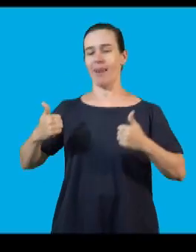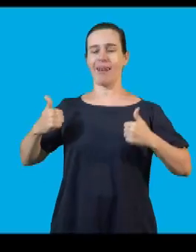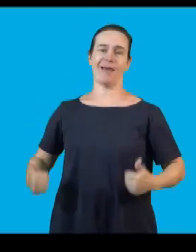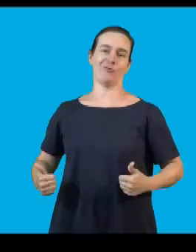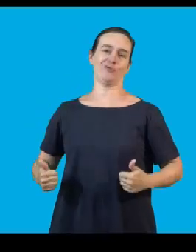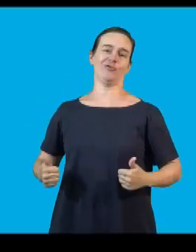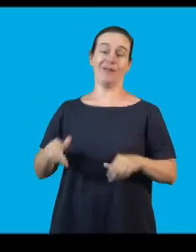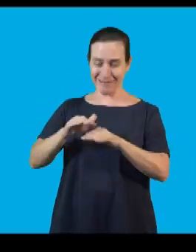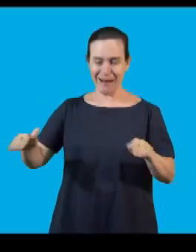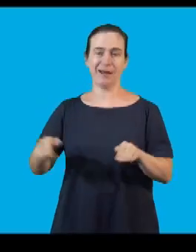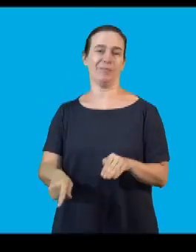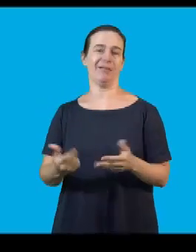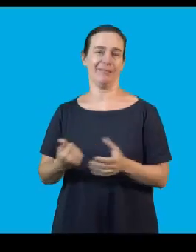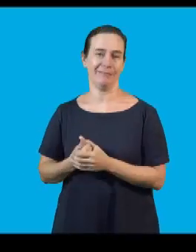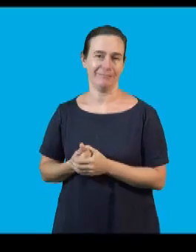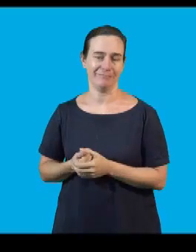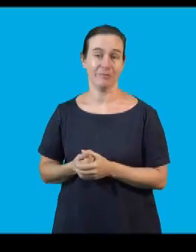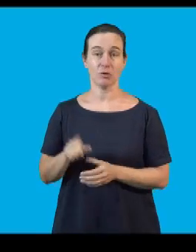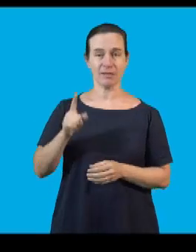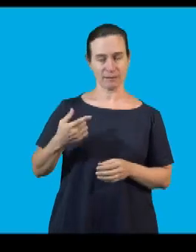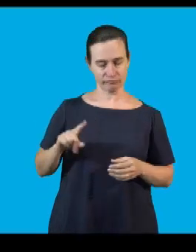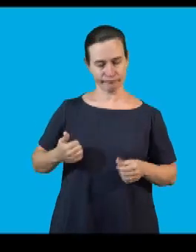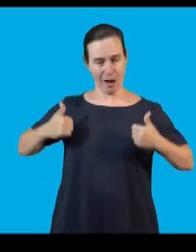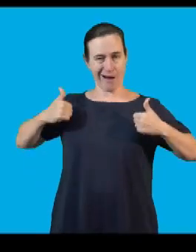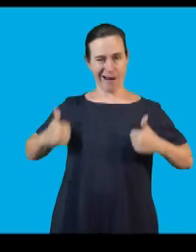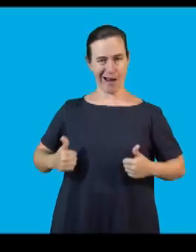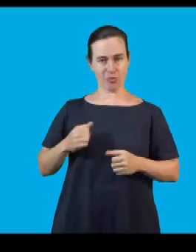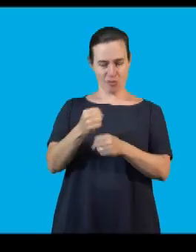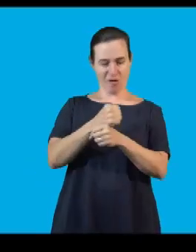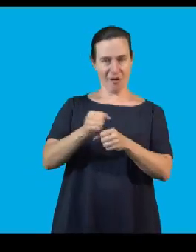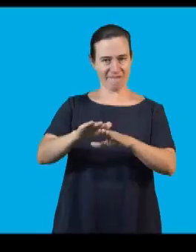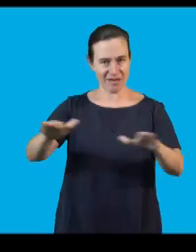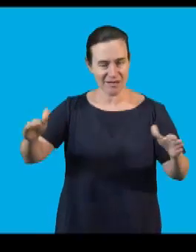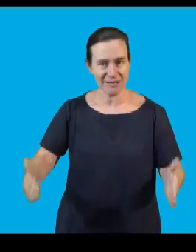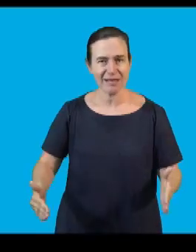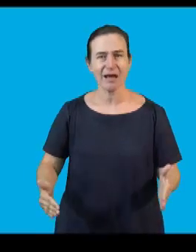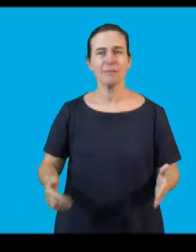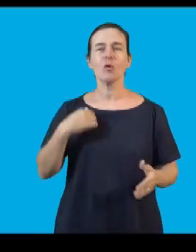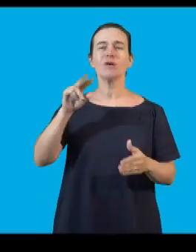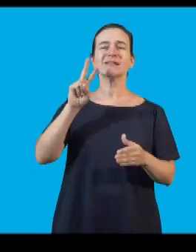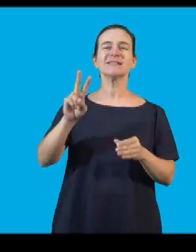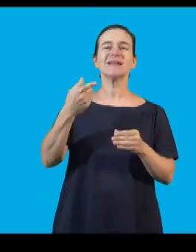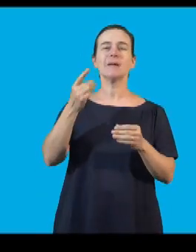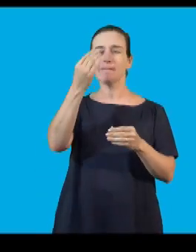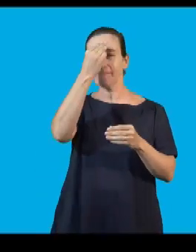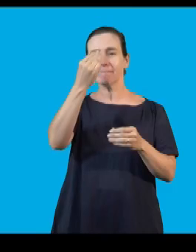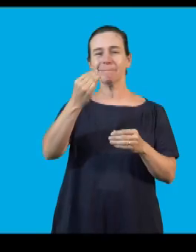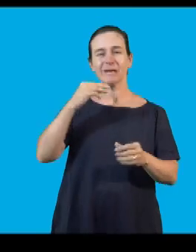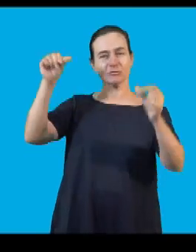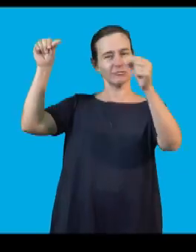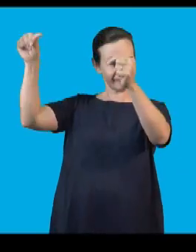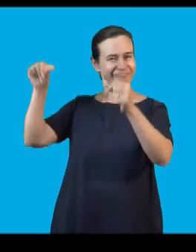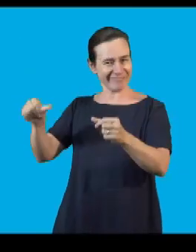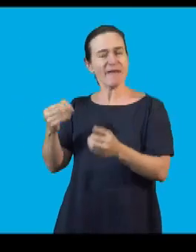is the lounge table, all right? So we see the couch, we see the coffee table, we even see the little portrait hanging against